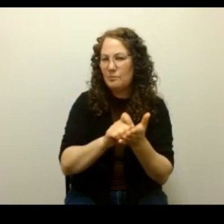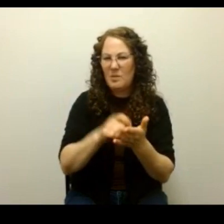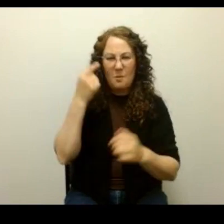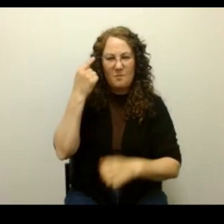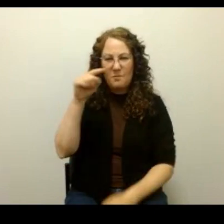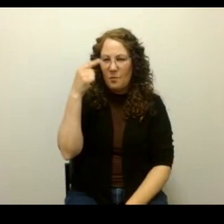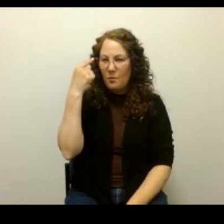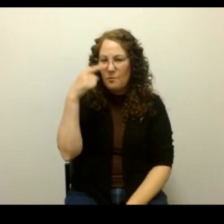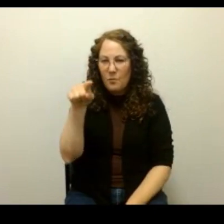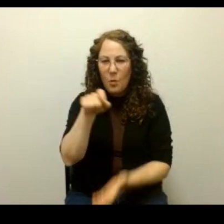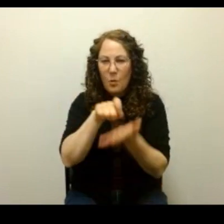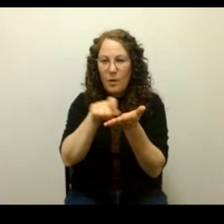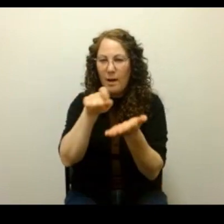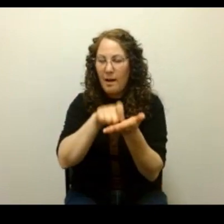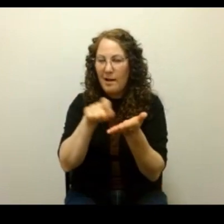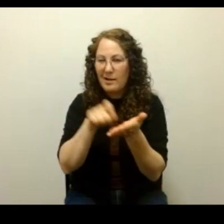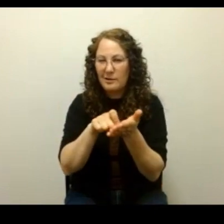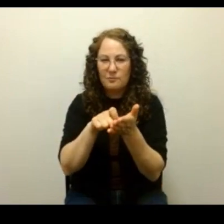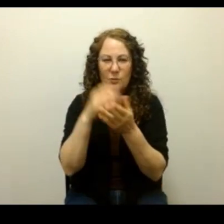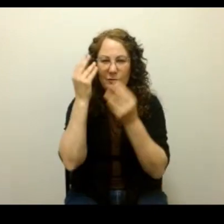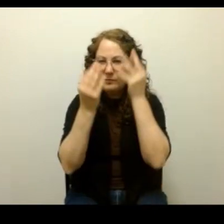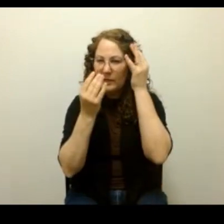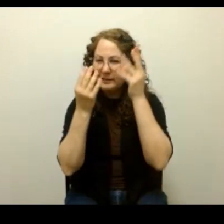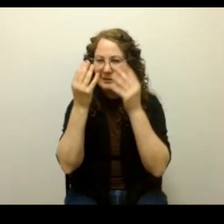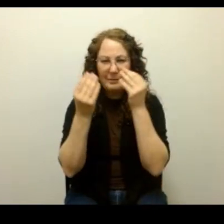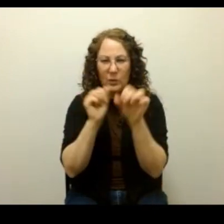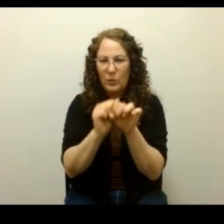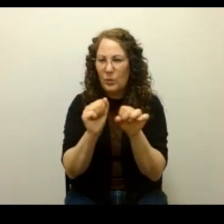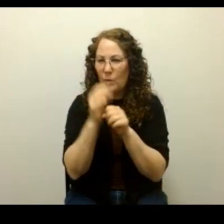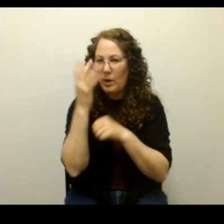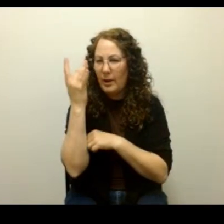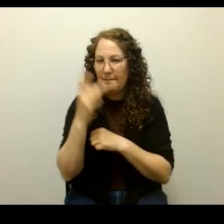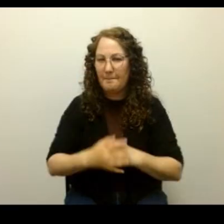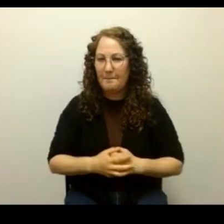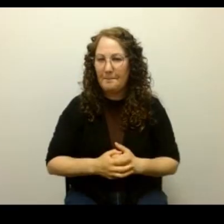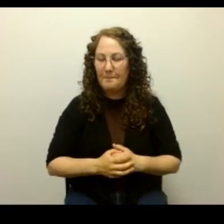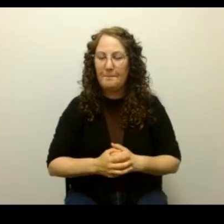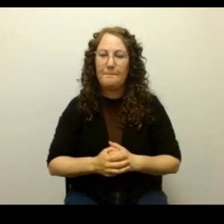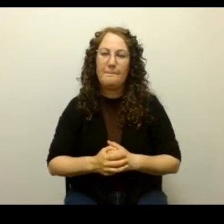writing a reflective work?